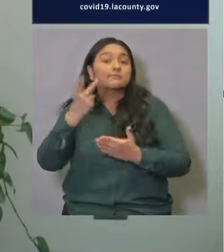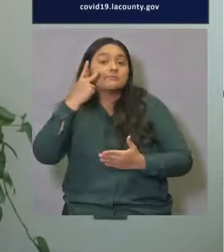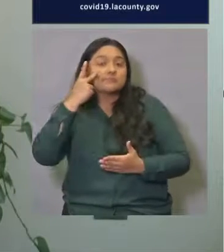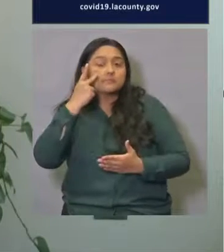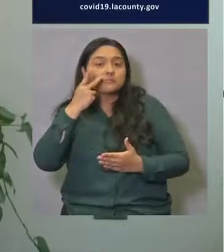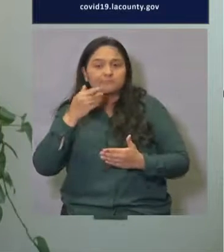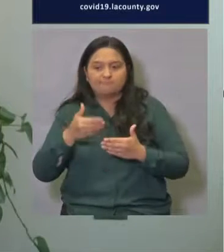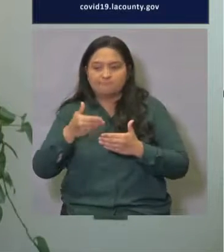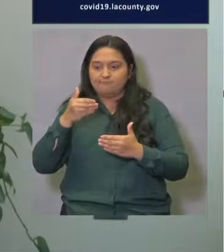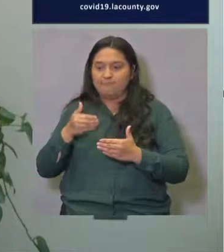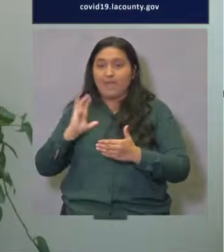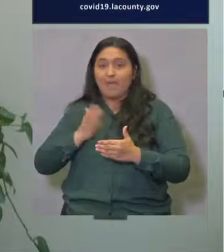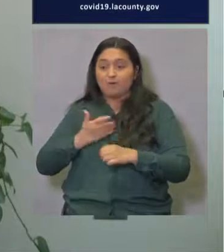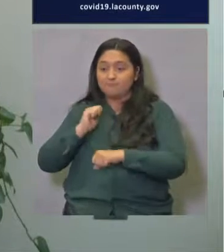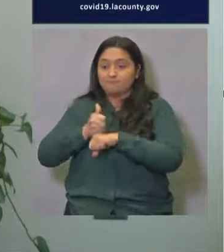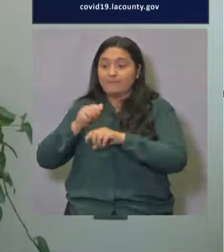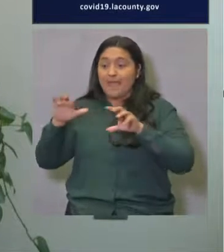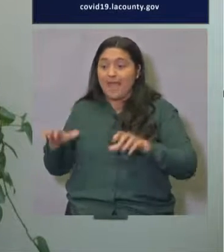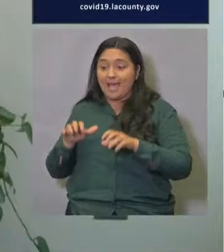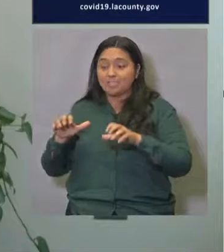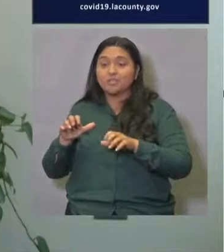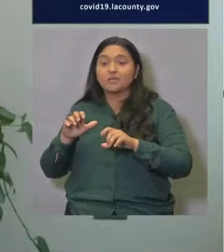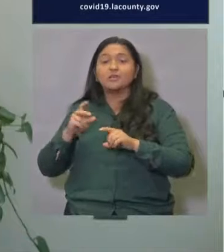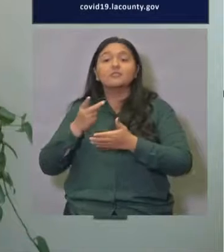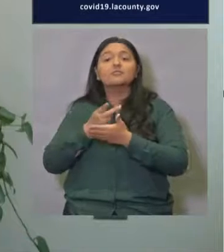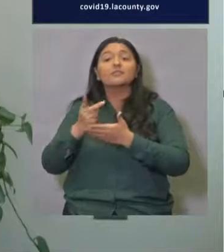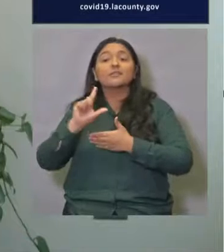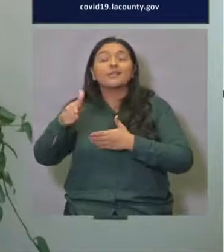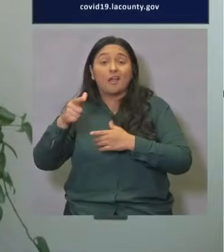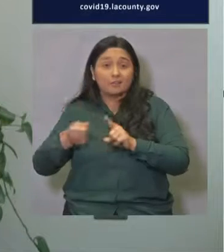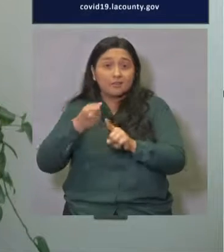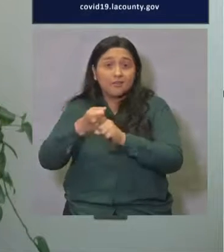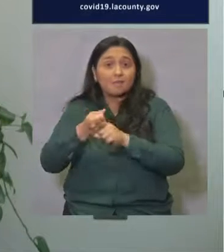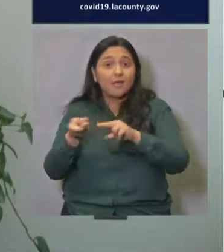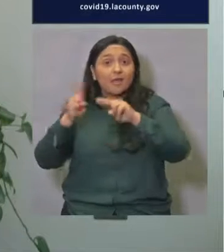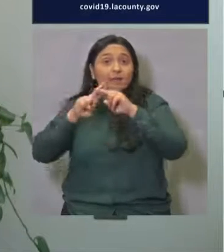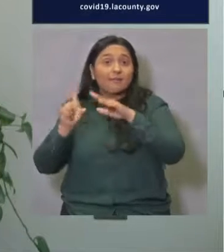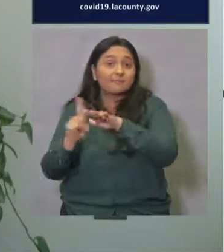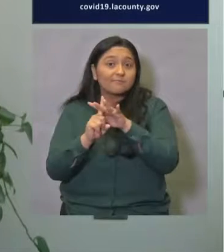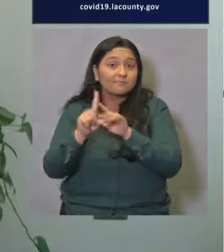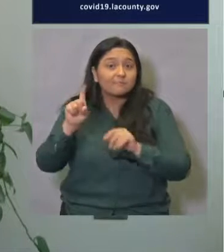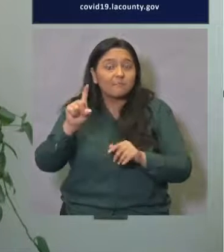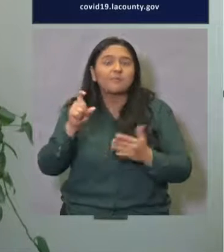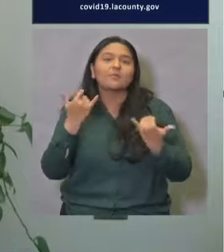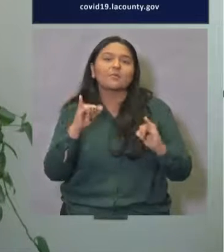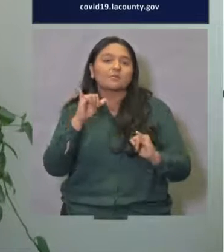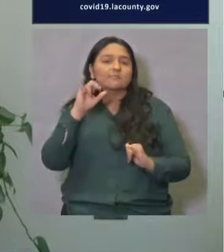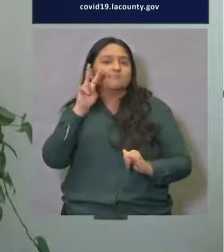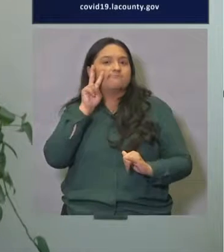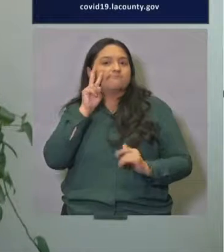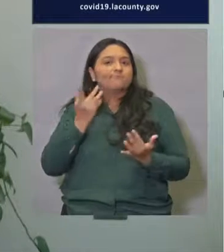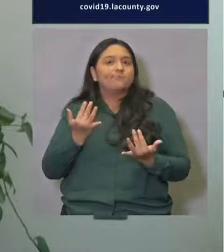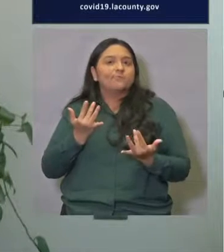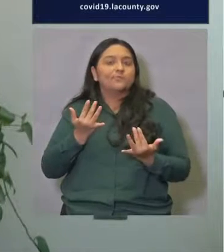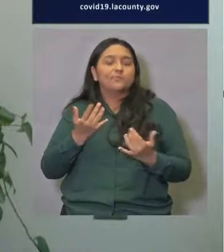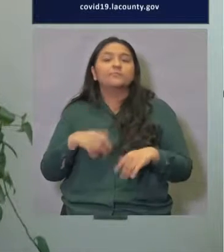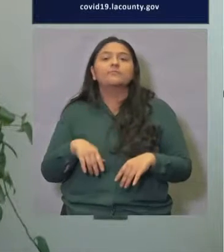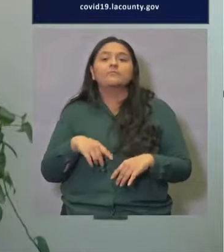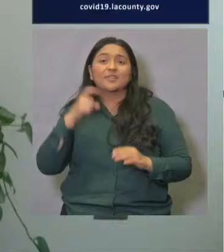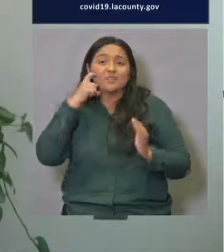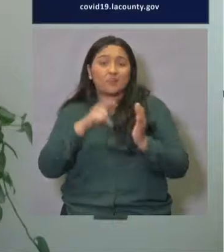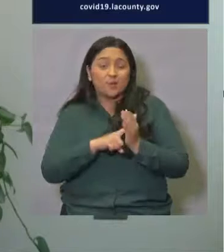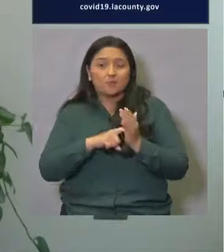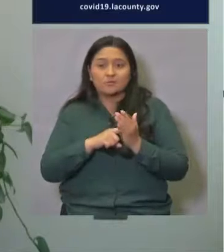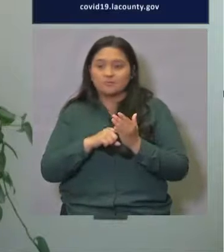or 3 weeks ago are going to have an impact on our case numbers. And I want to note, when you see that in 1 week